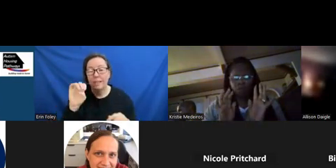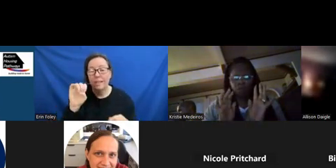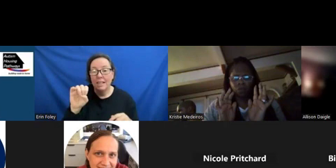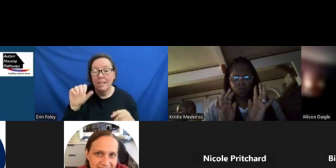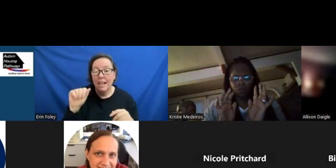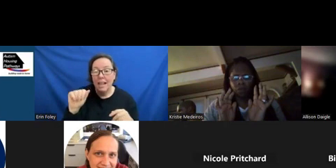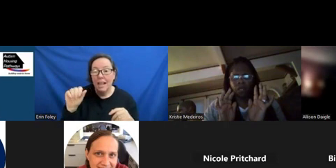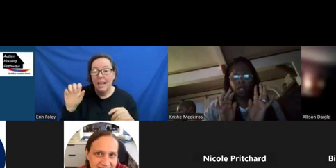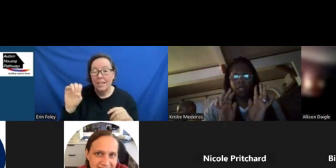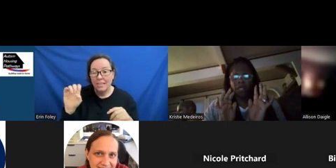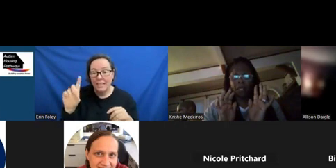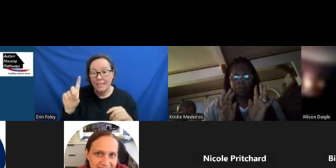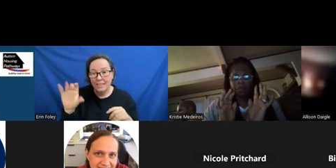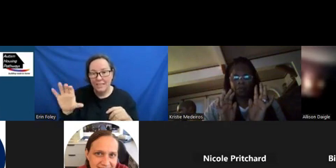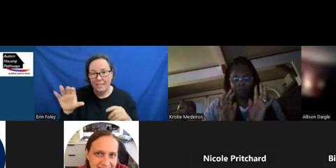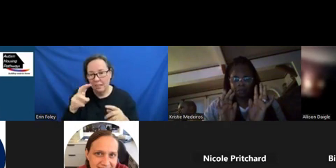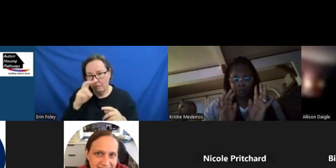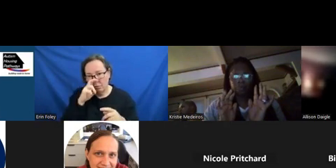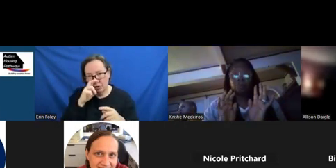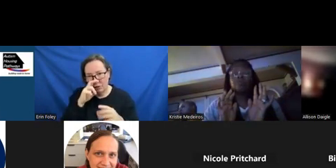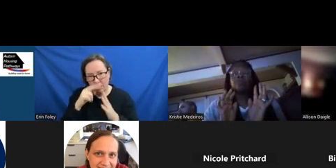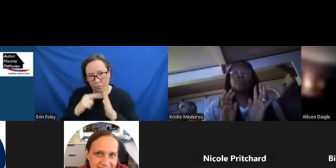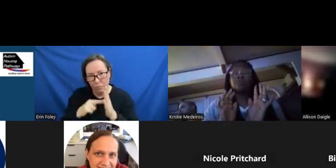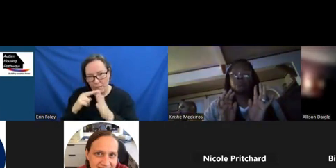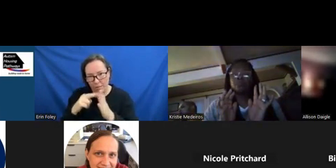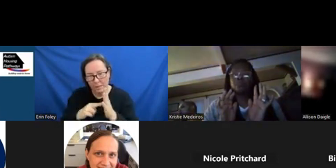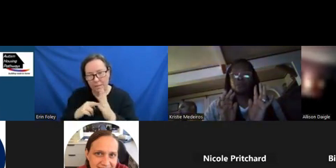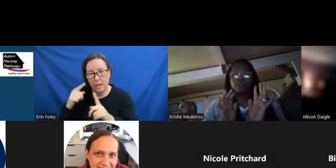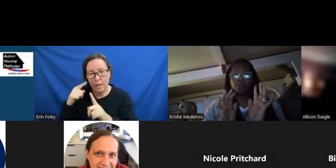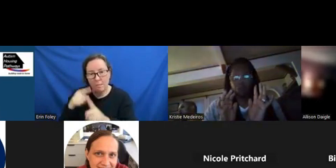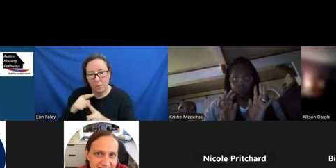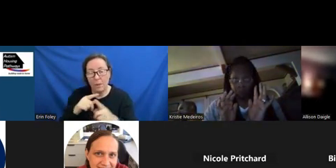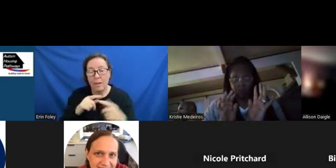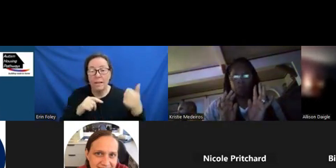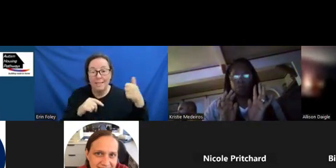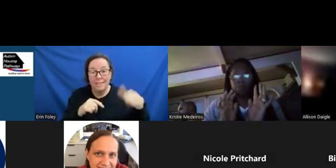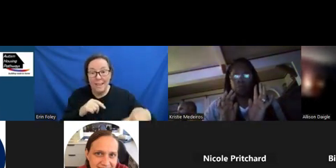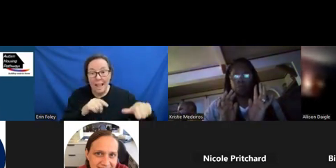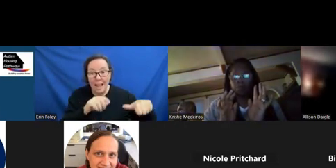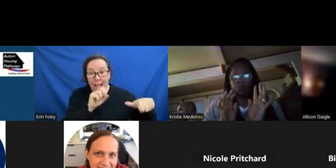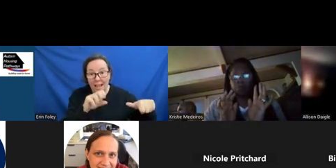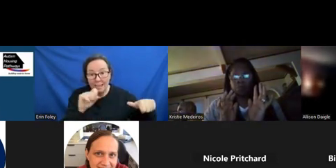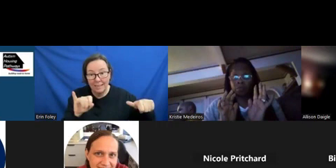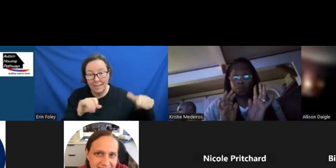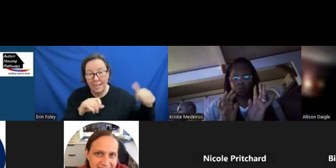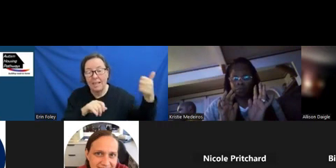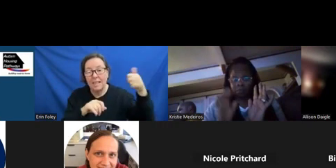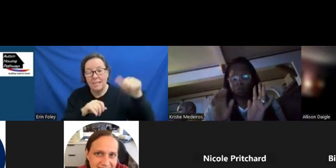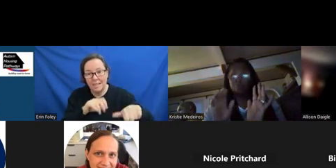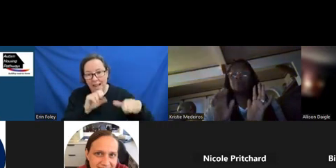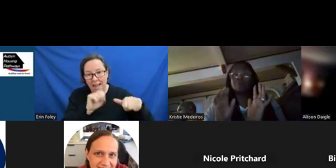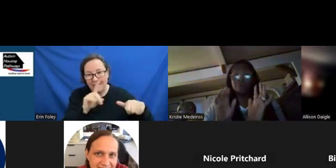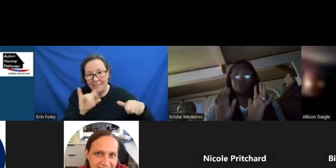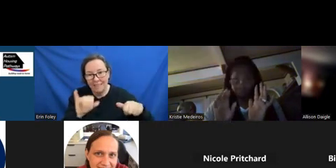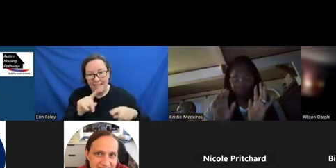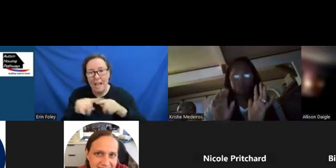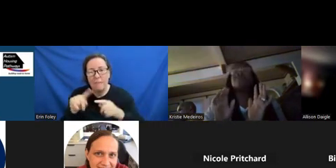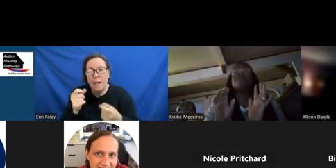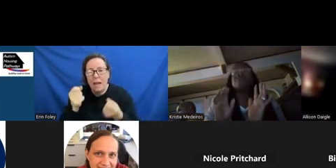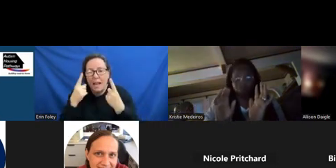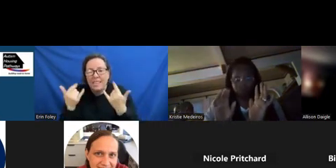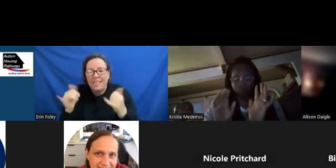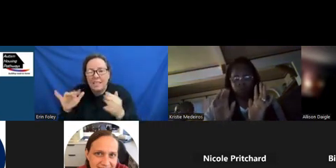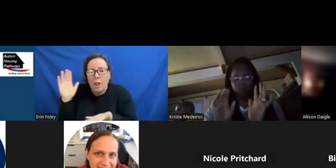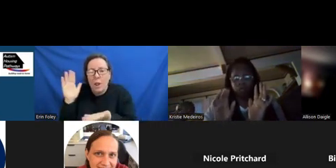EAEDC has very specific rules. It basically applies to an extremely low